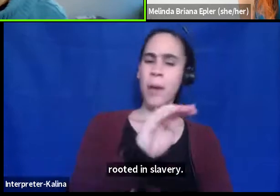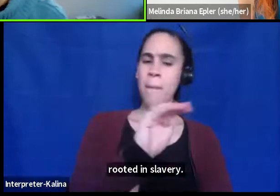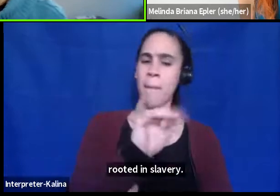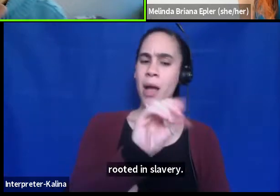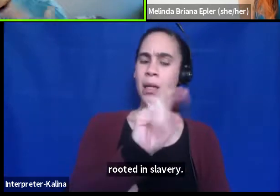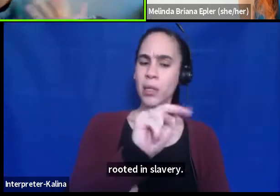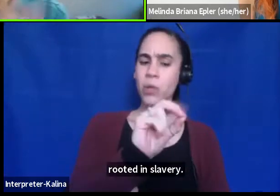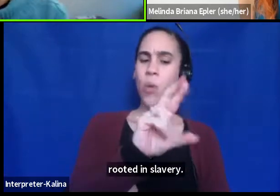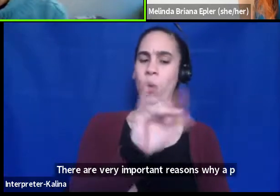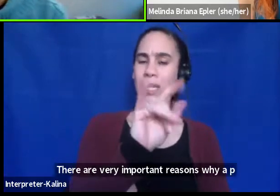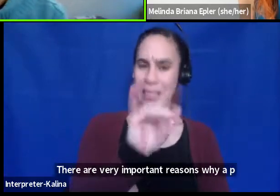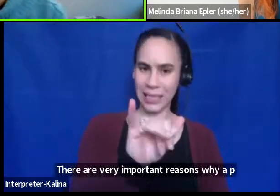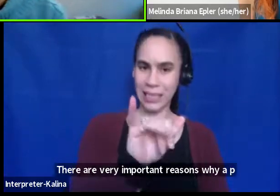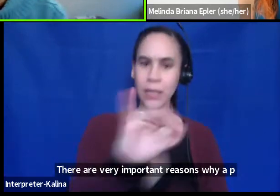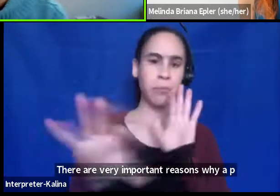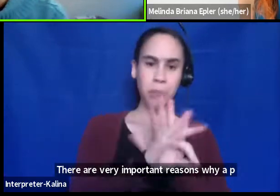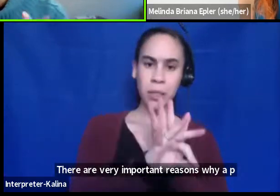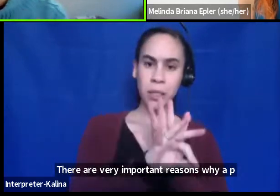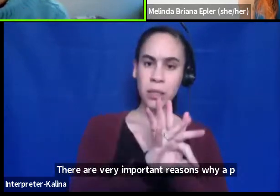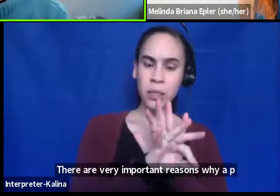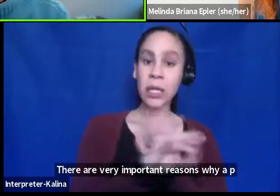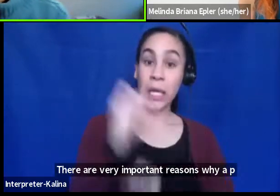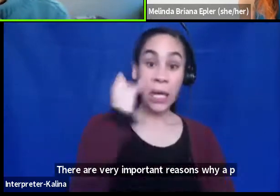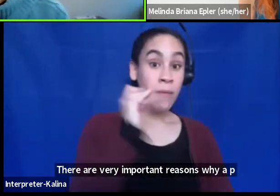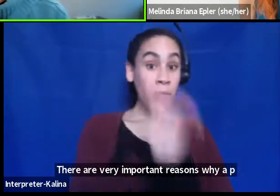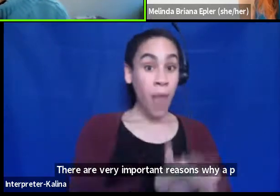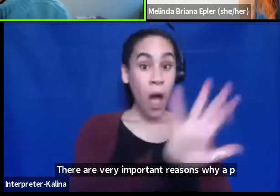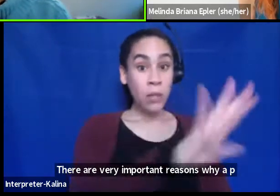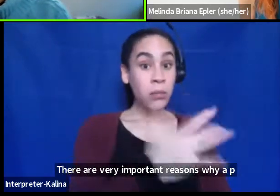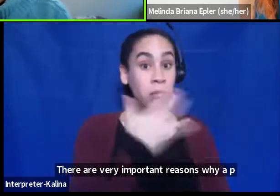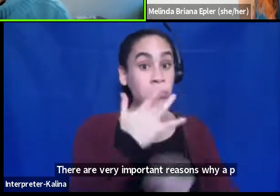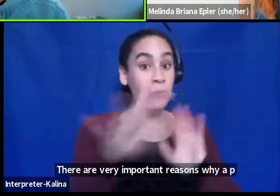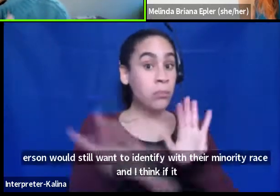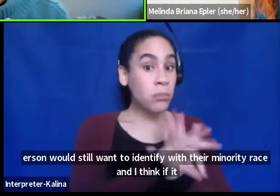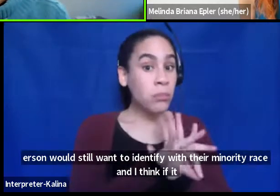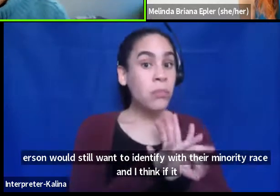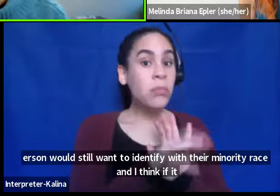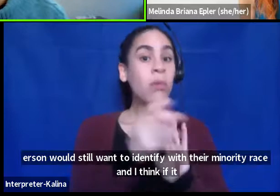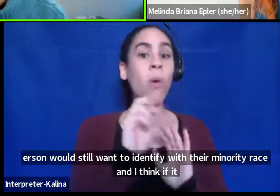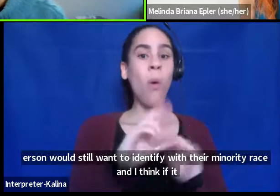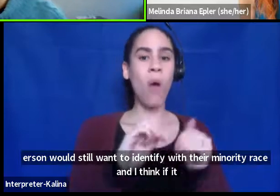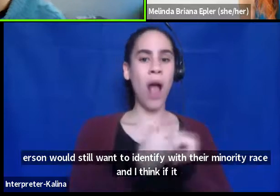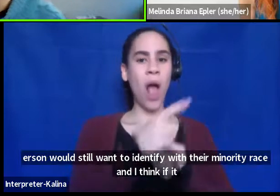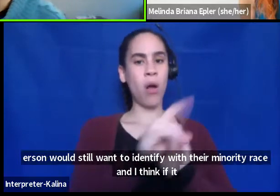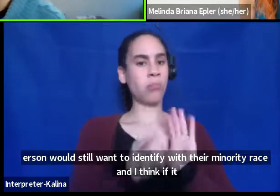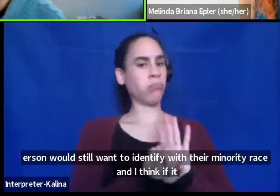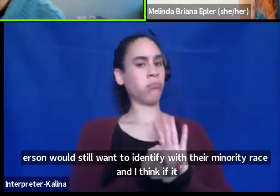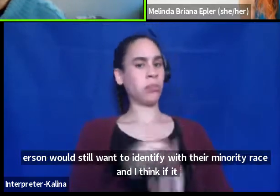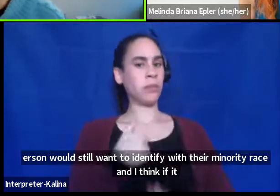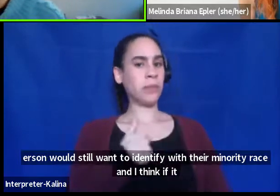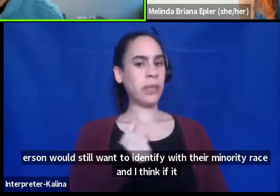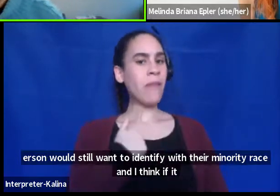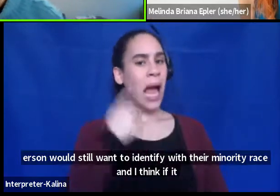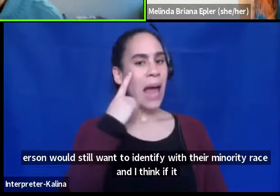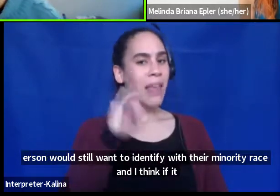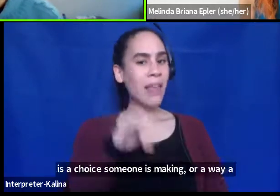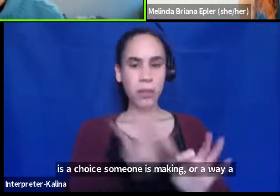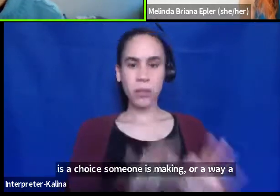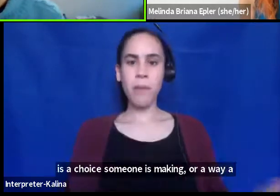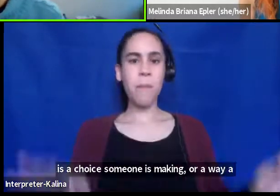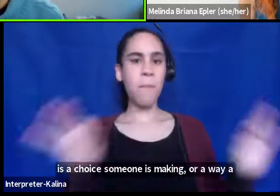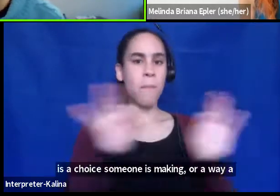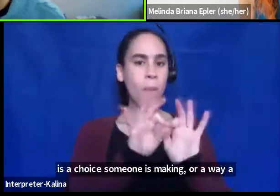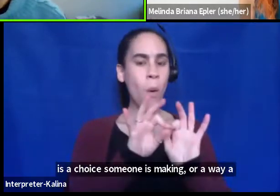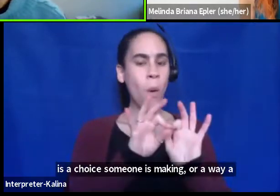if it's if it's a choice that someone's making, or a way that a person identifies for themselves, I think that's really important that